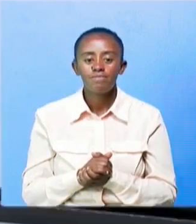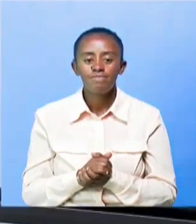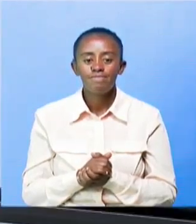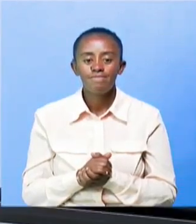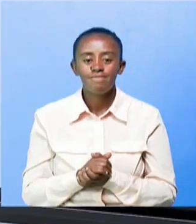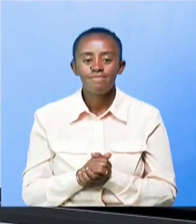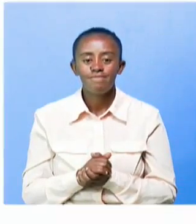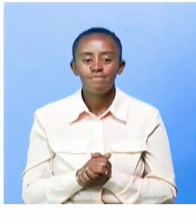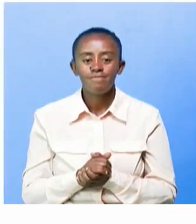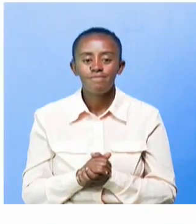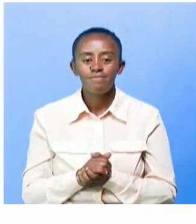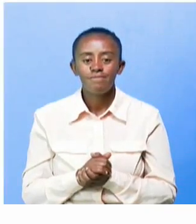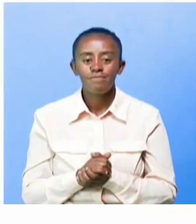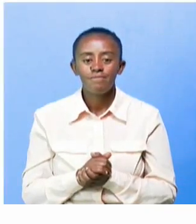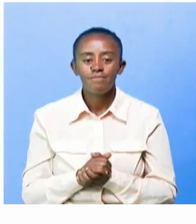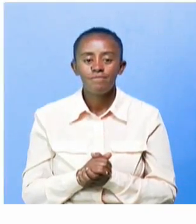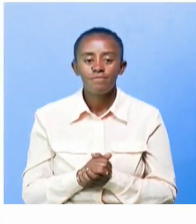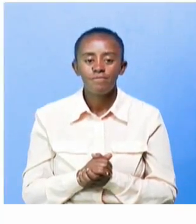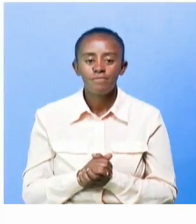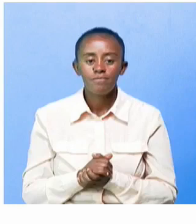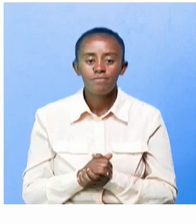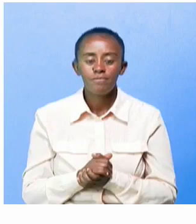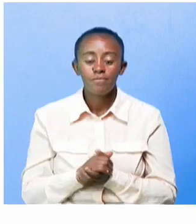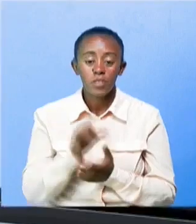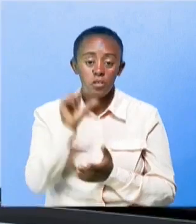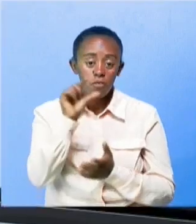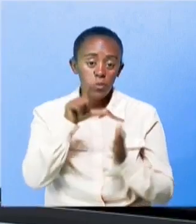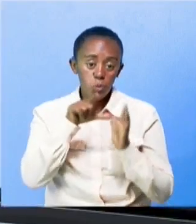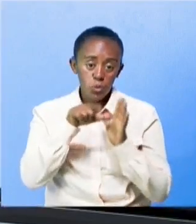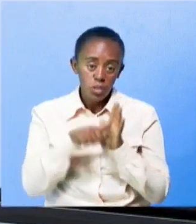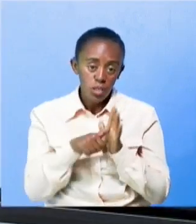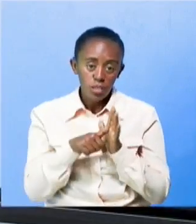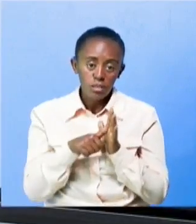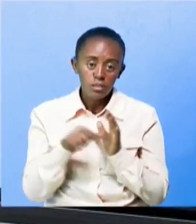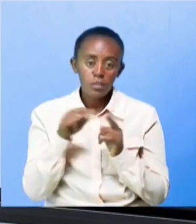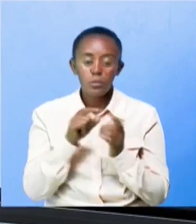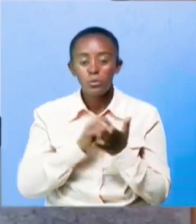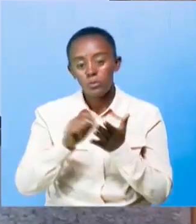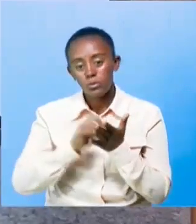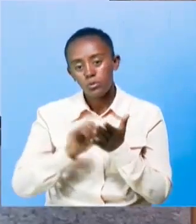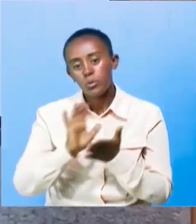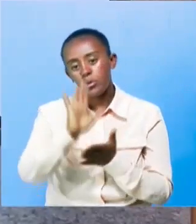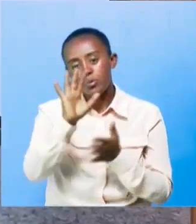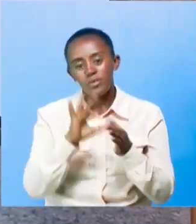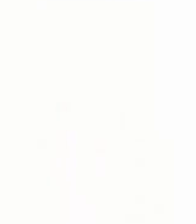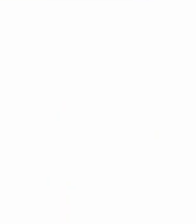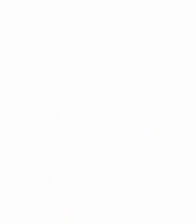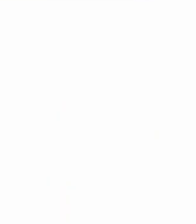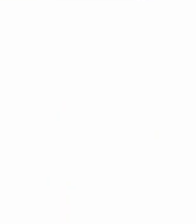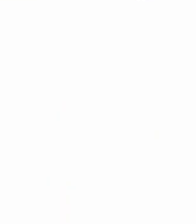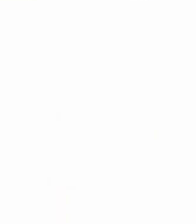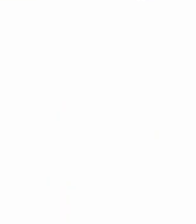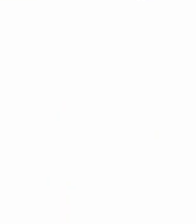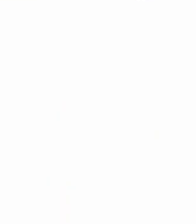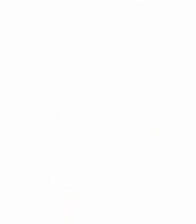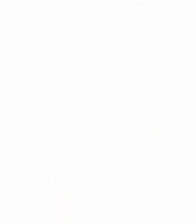So I will give you a few seconds to write your sentences.